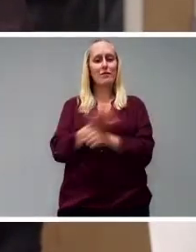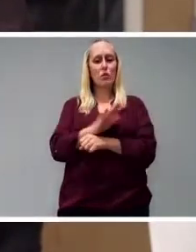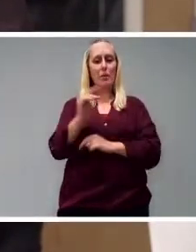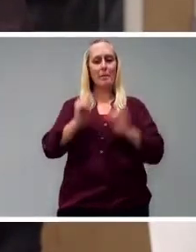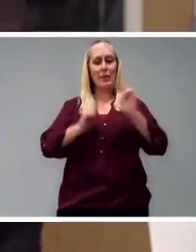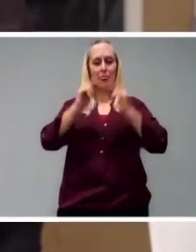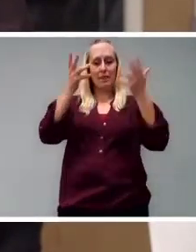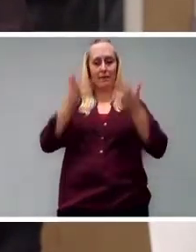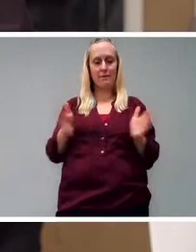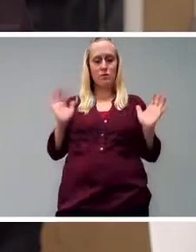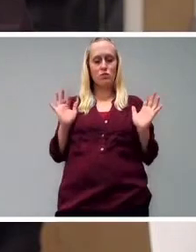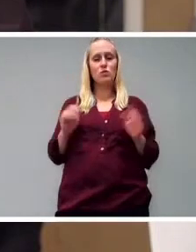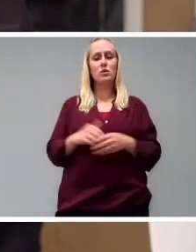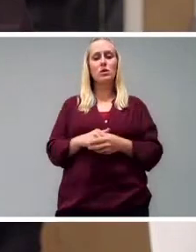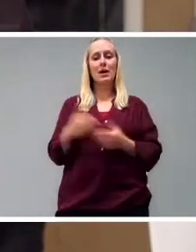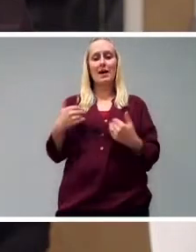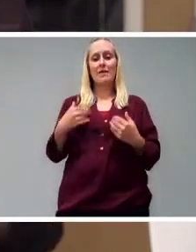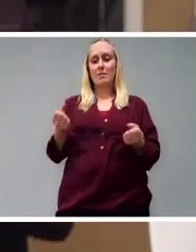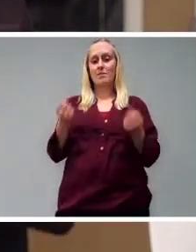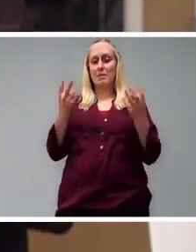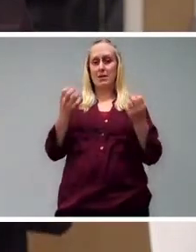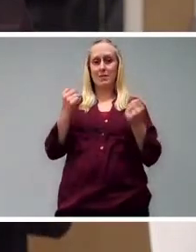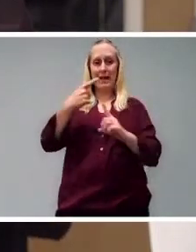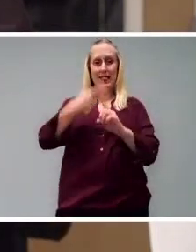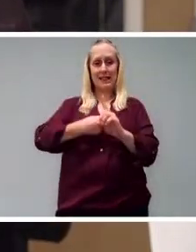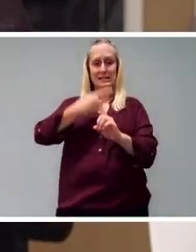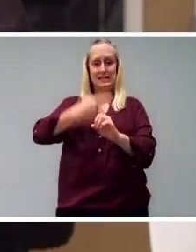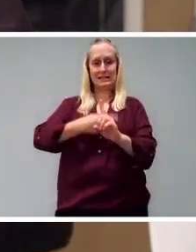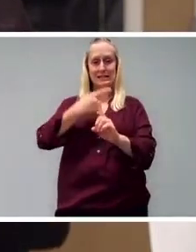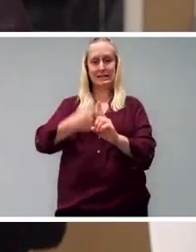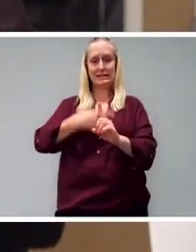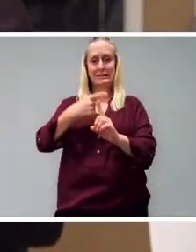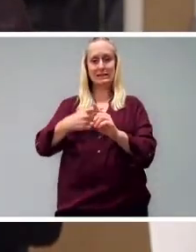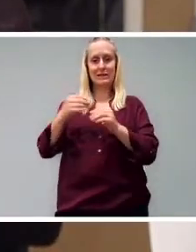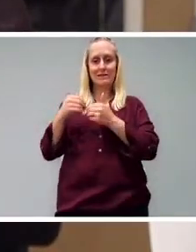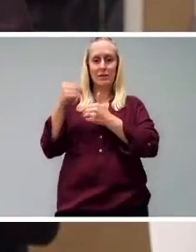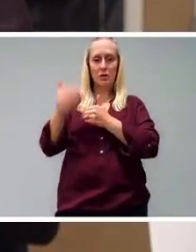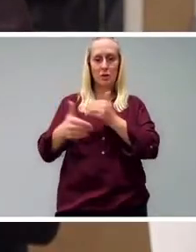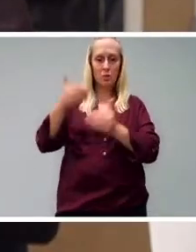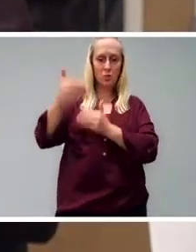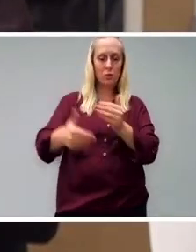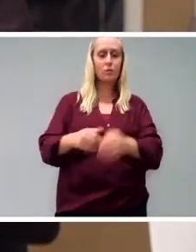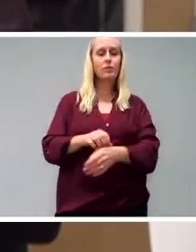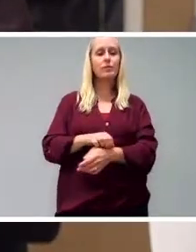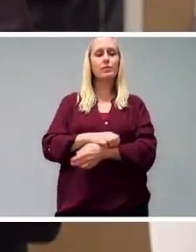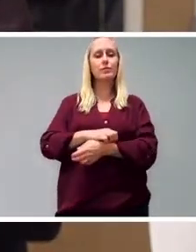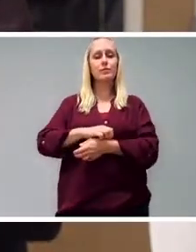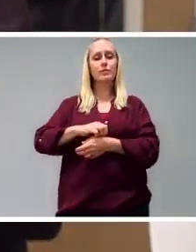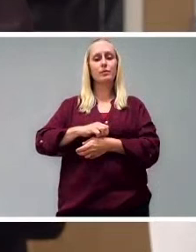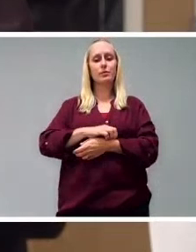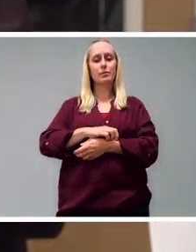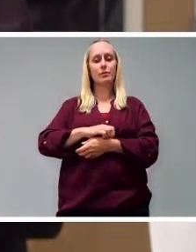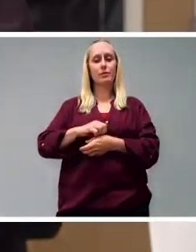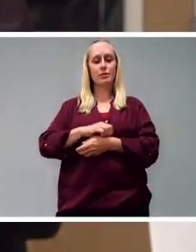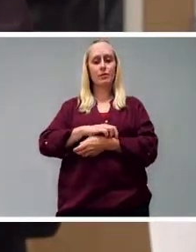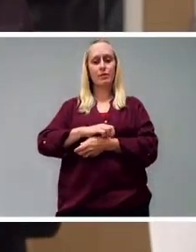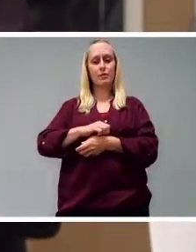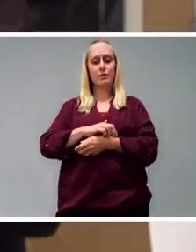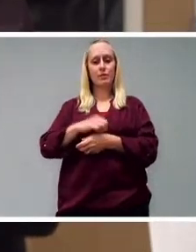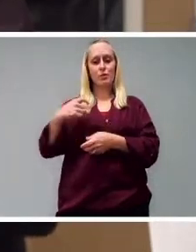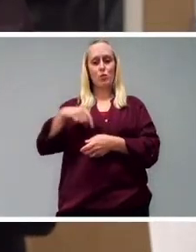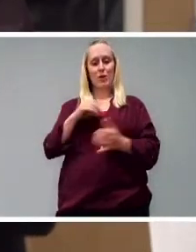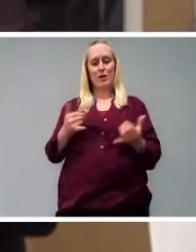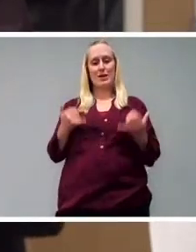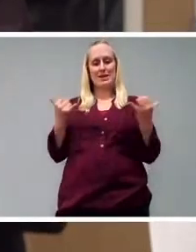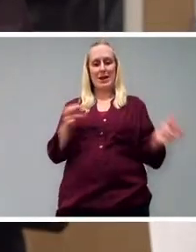we've had a series of leases that have followed the build out over the years. We are at a point where we're ready